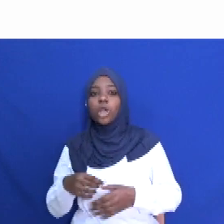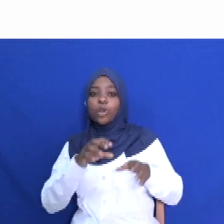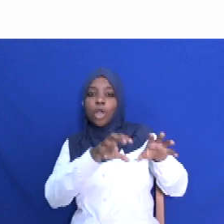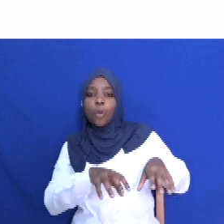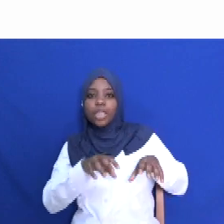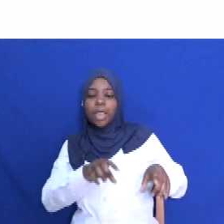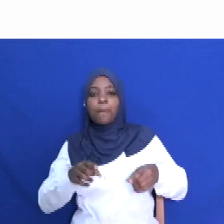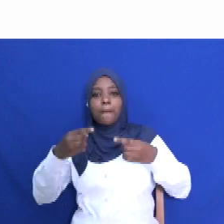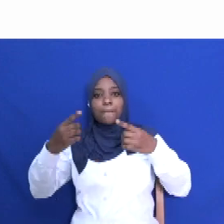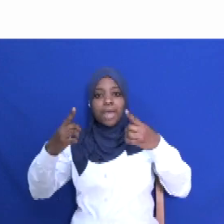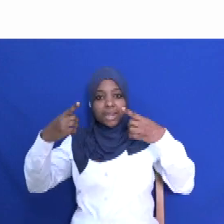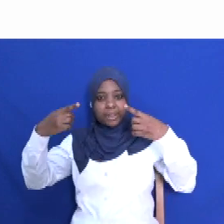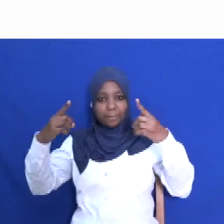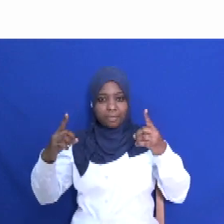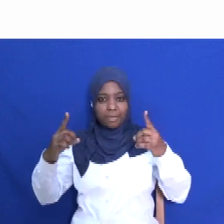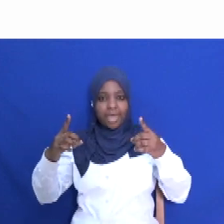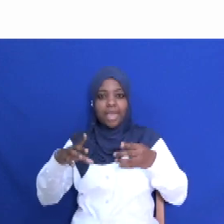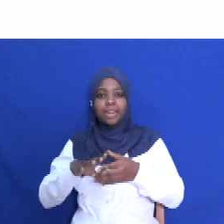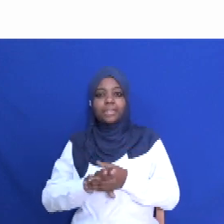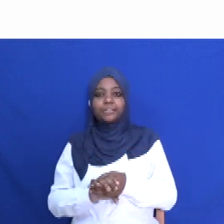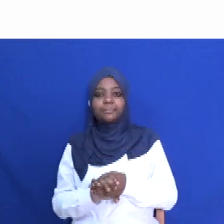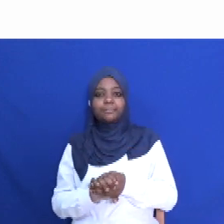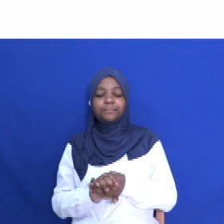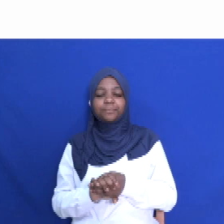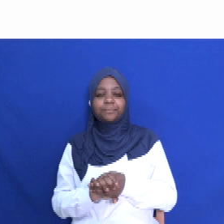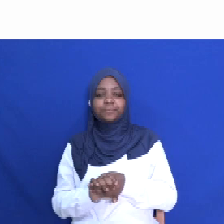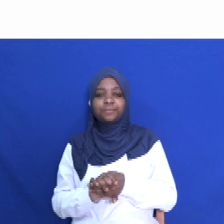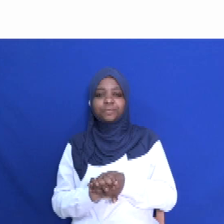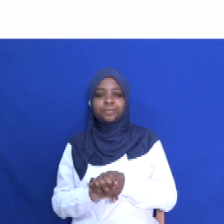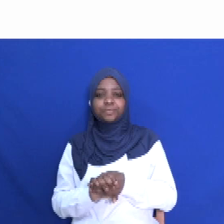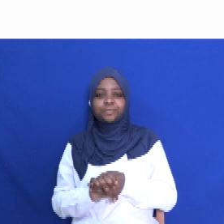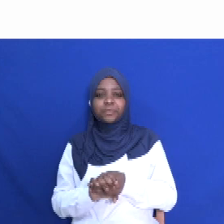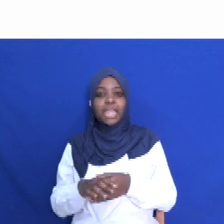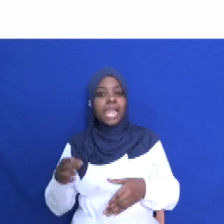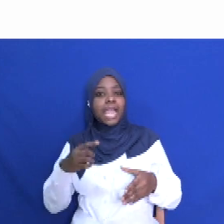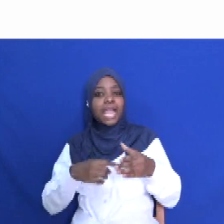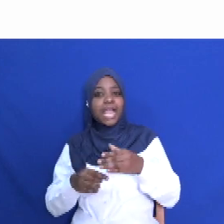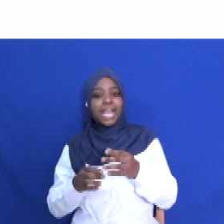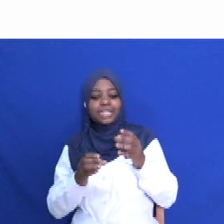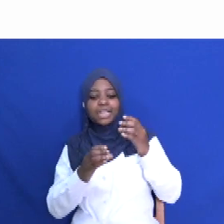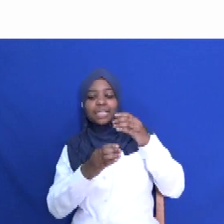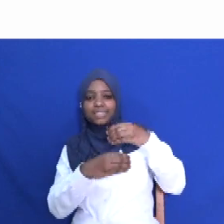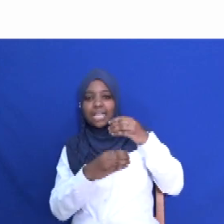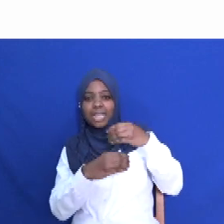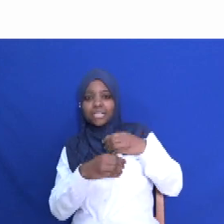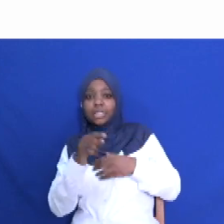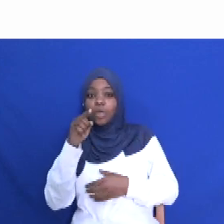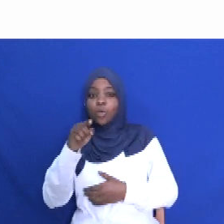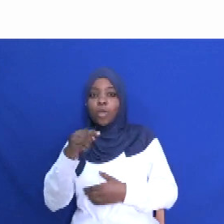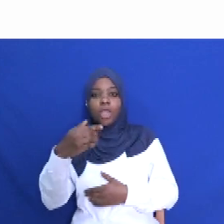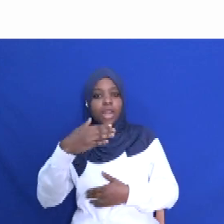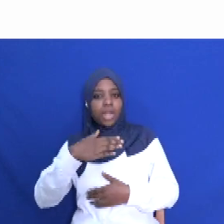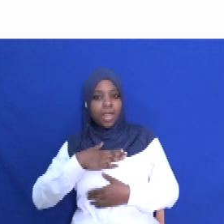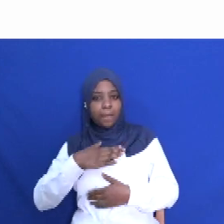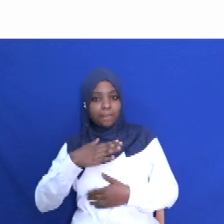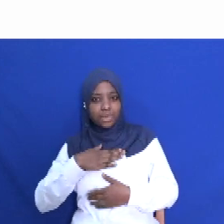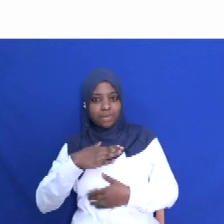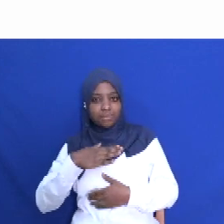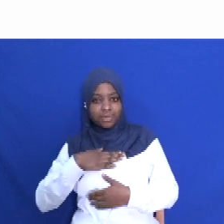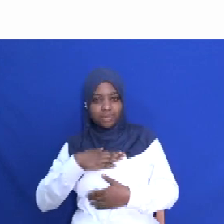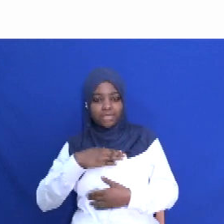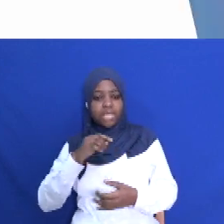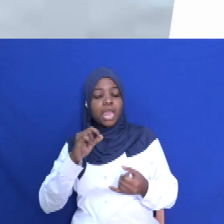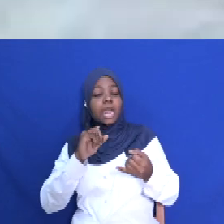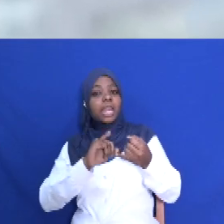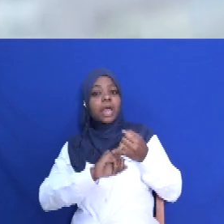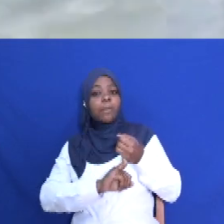In science, you and I, even your friend there, are in group of